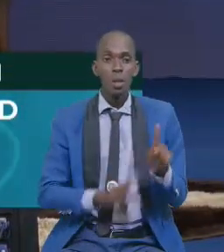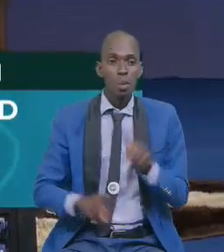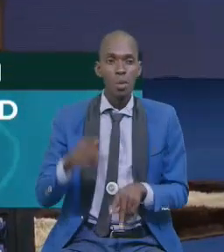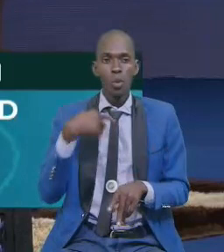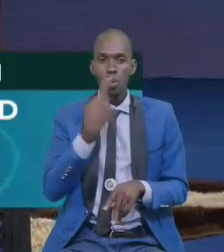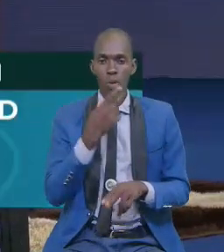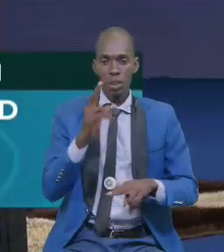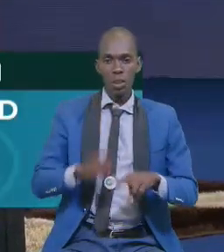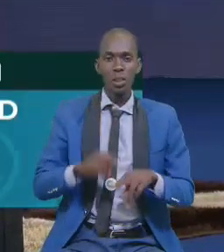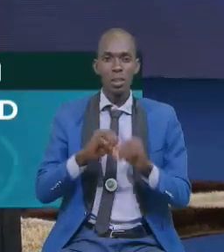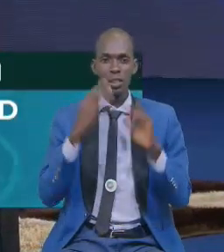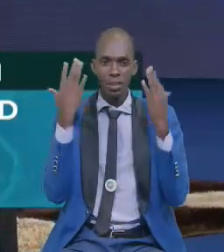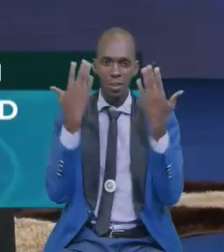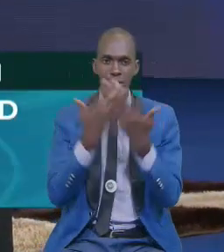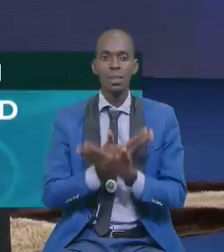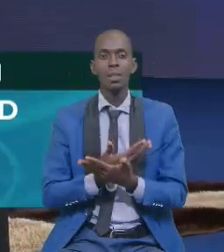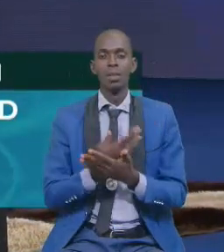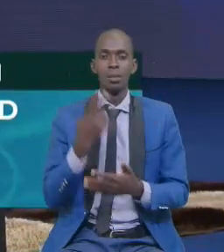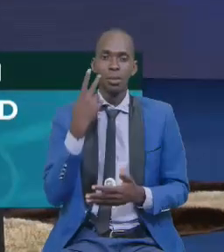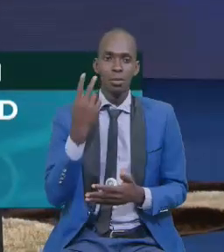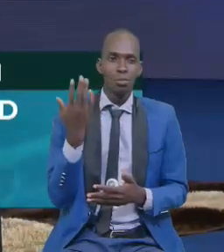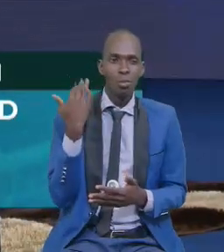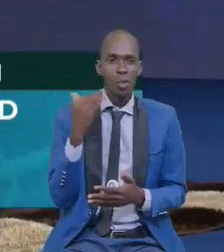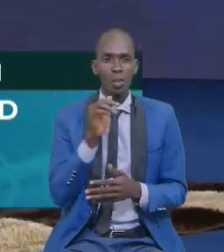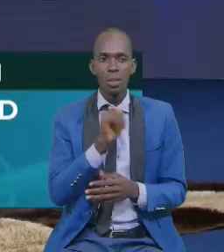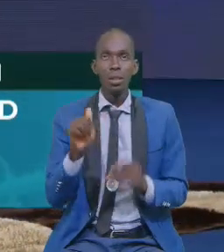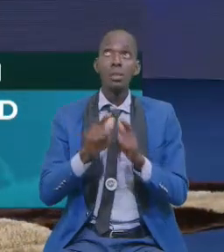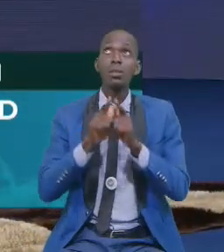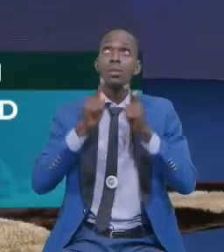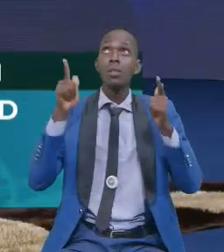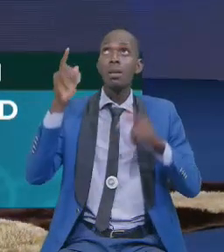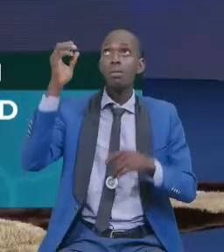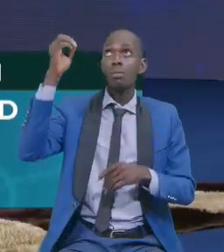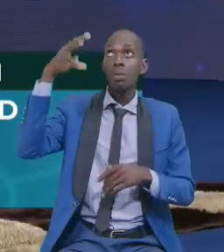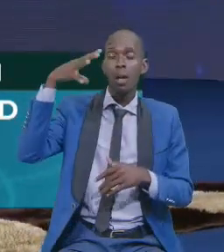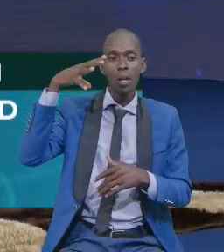in darkness saw a great light.